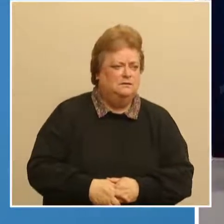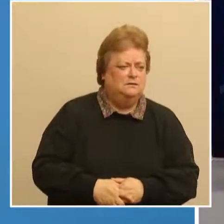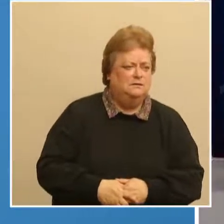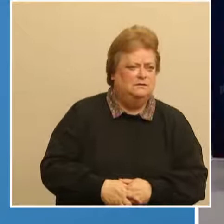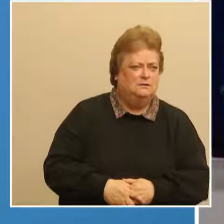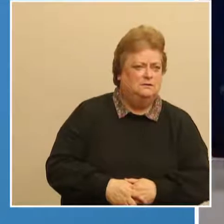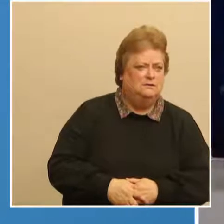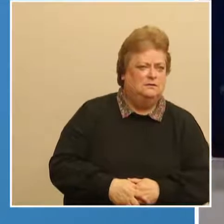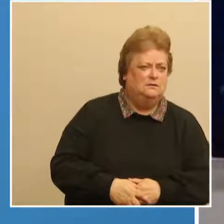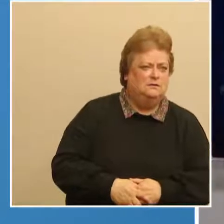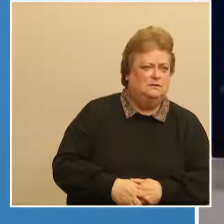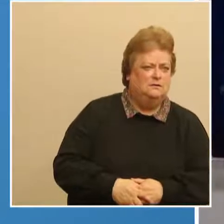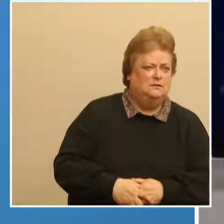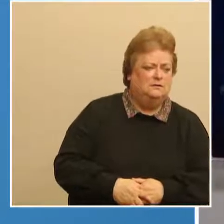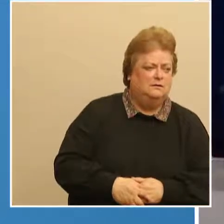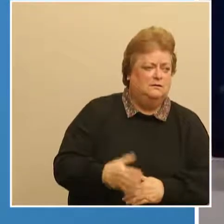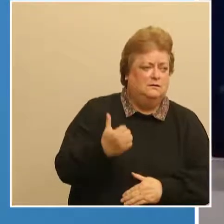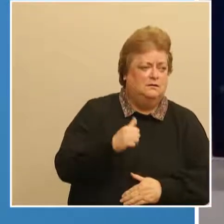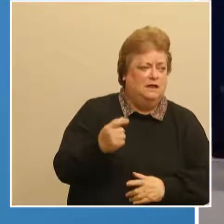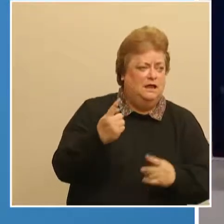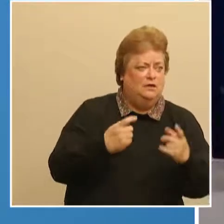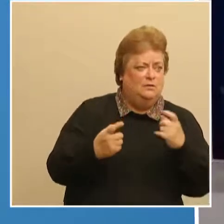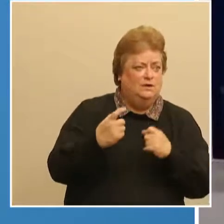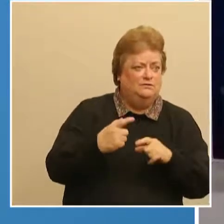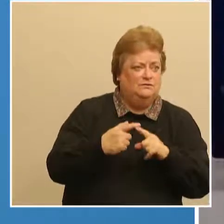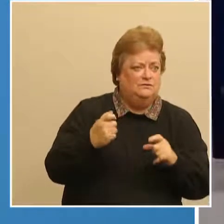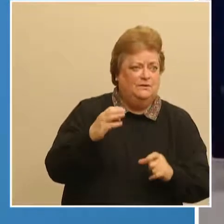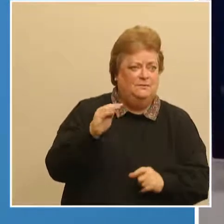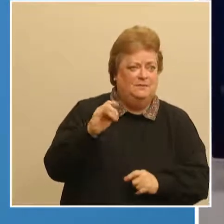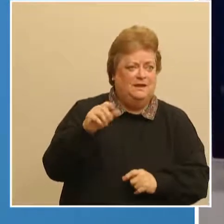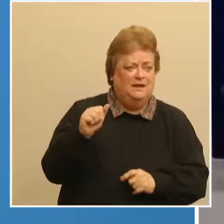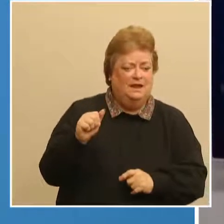Director Lopez. Any questions from the media today?